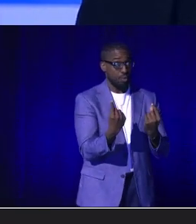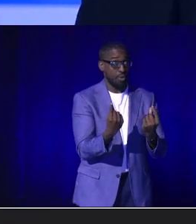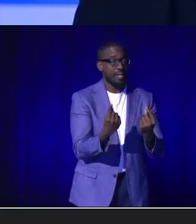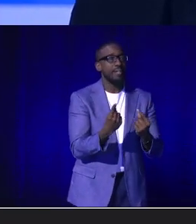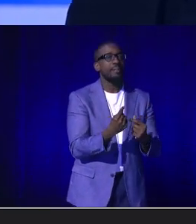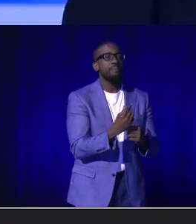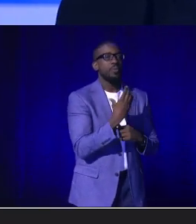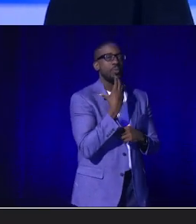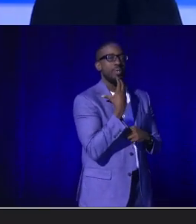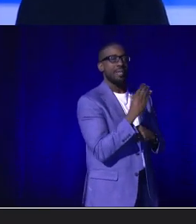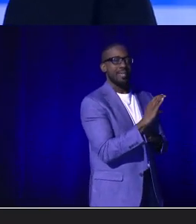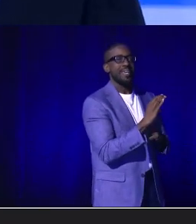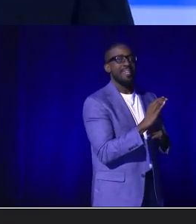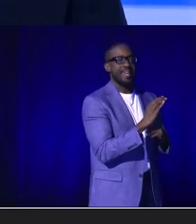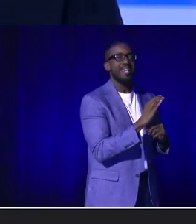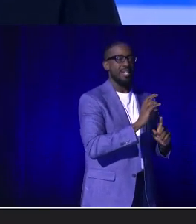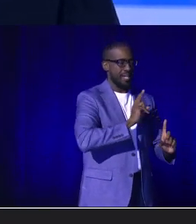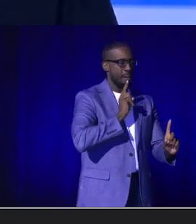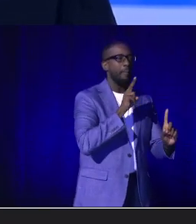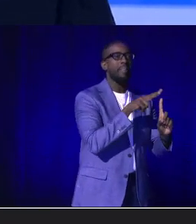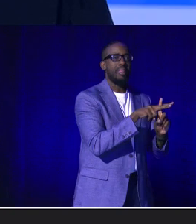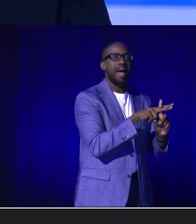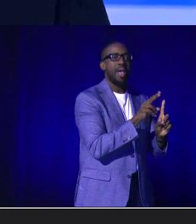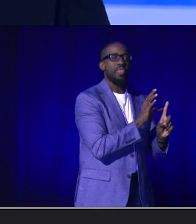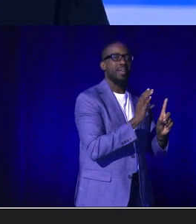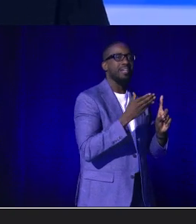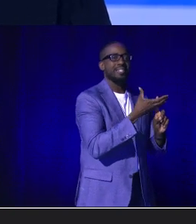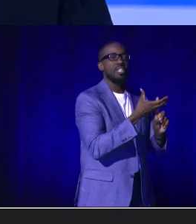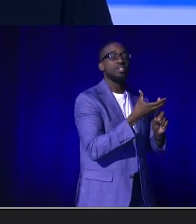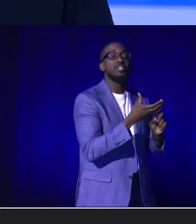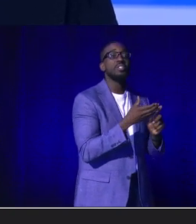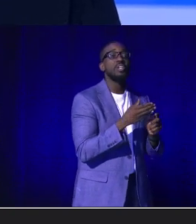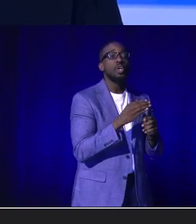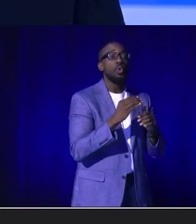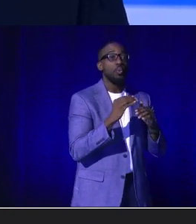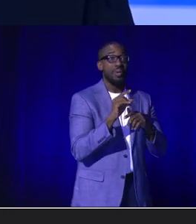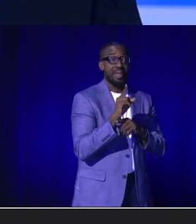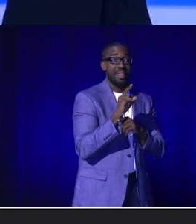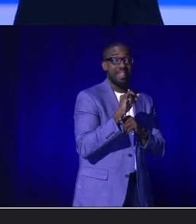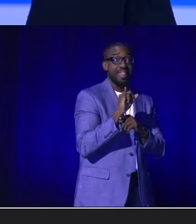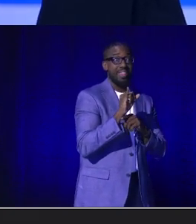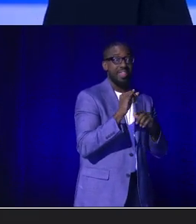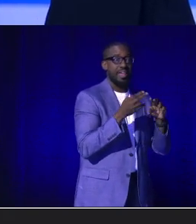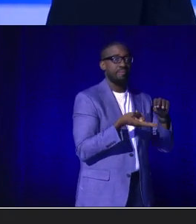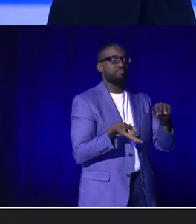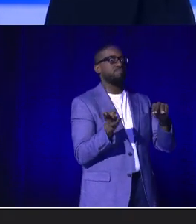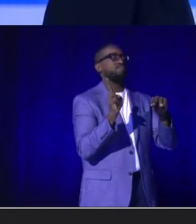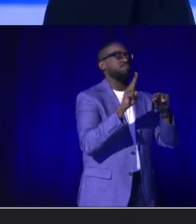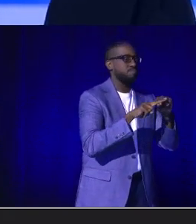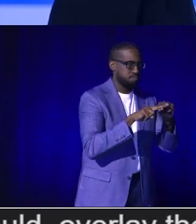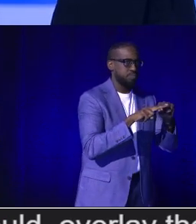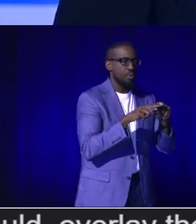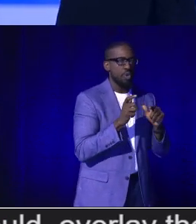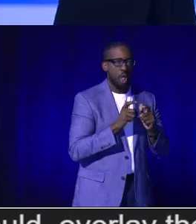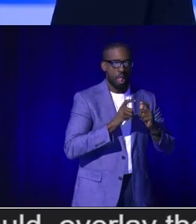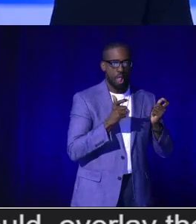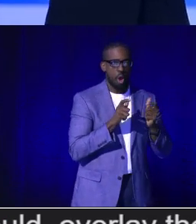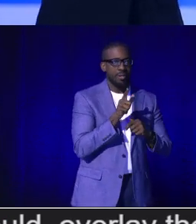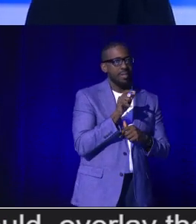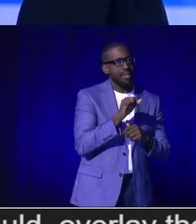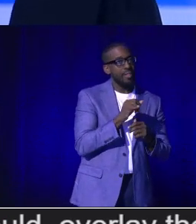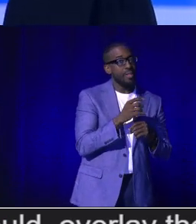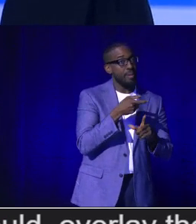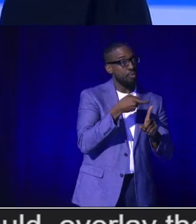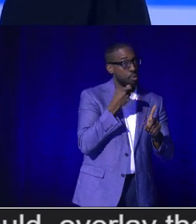we applied a condition where we could over-lithiate the graphite. So we have a large lithium source and the